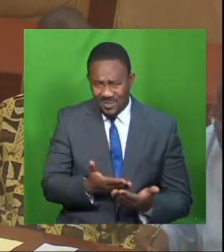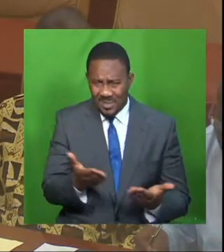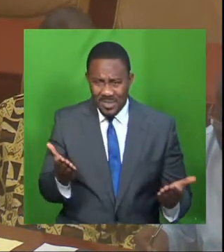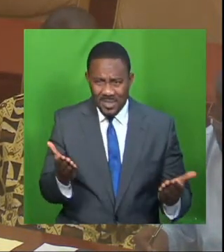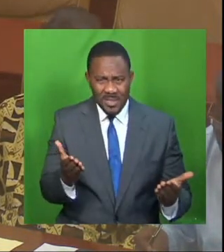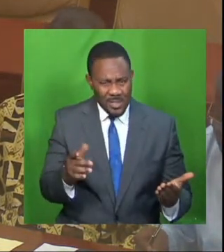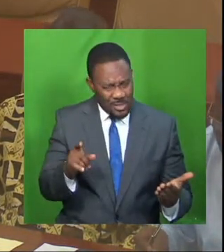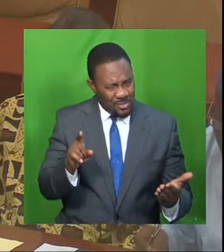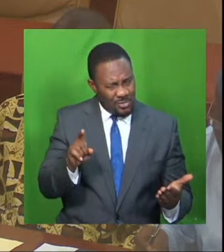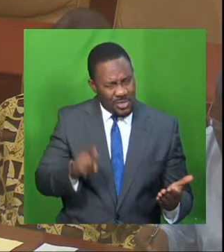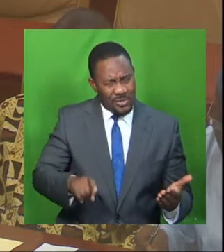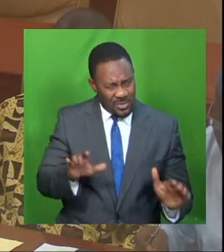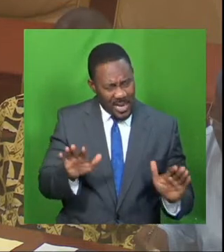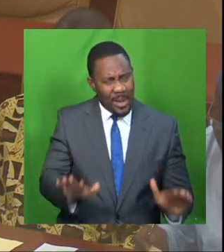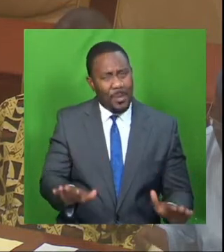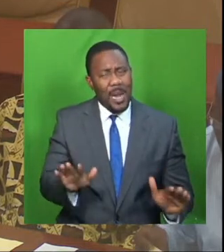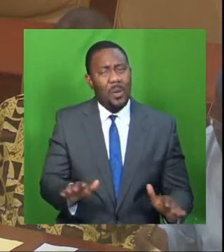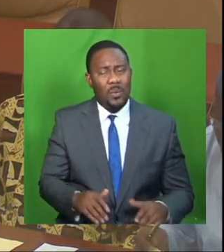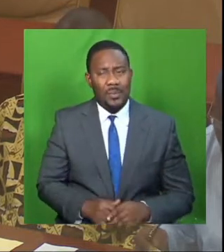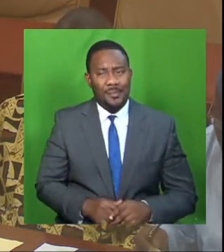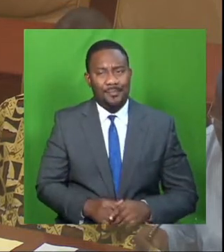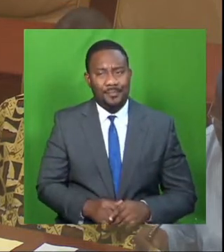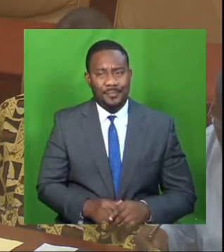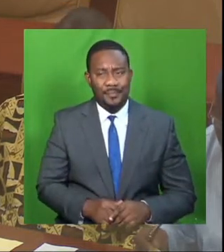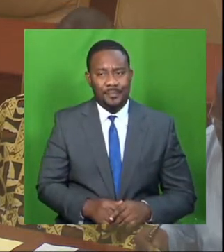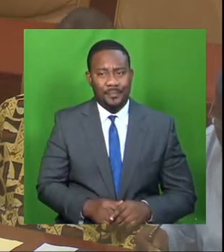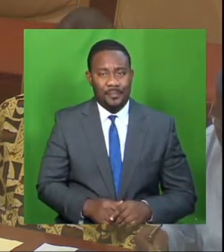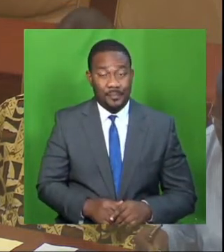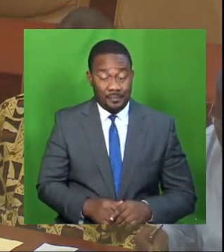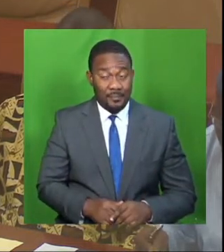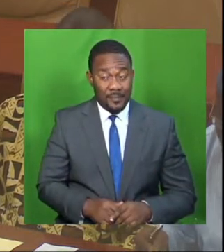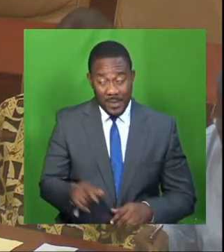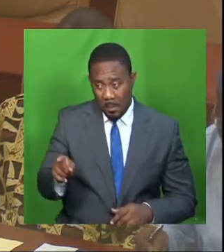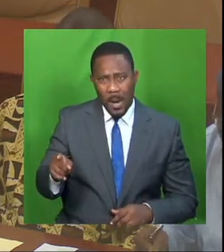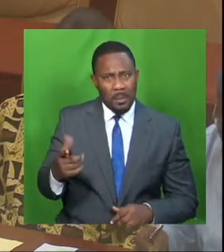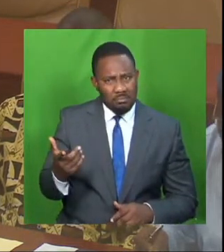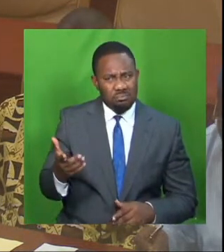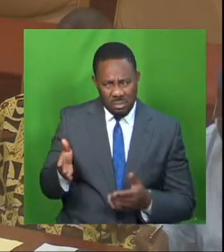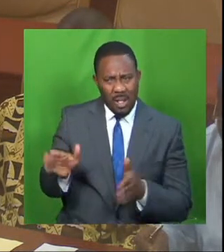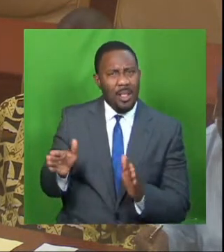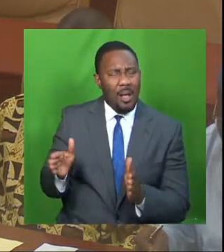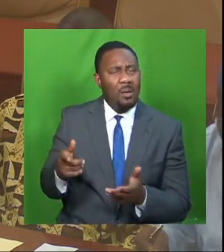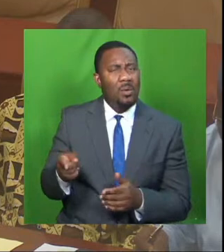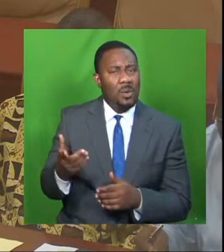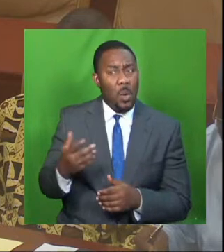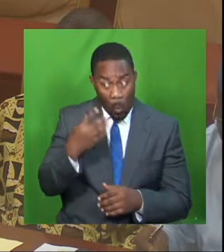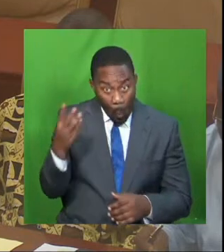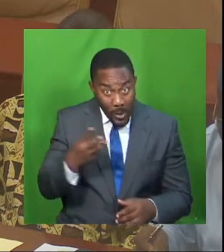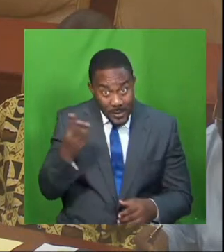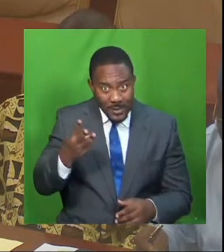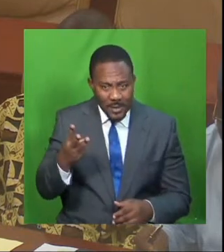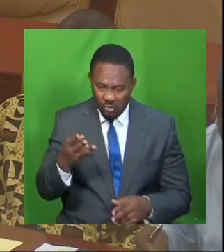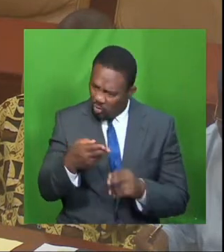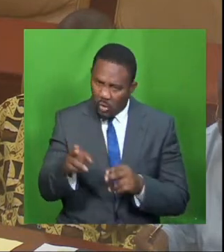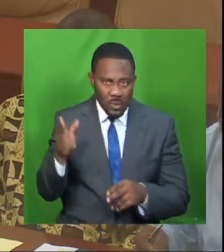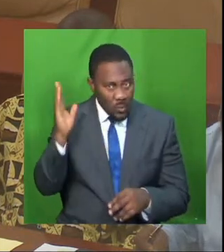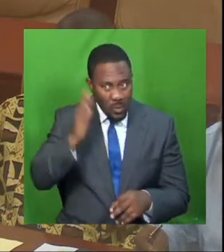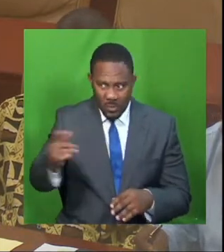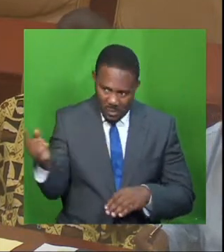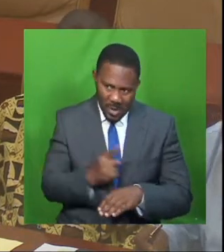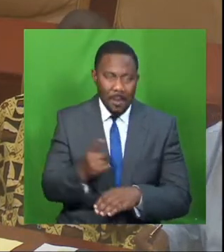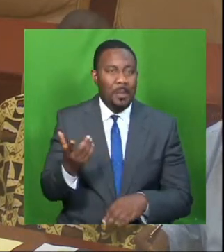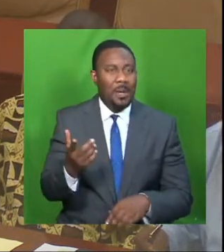side was that the minority leader had indicated that he had some very important comments to make, so